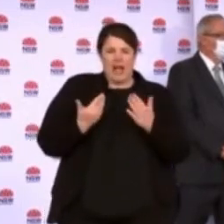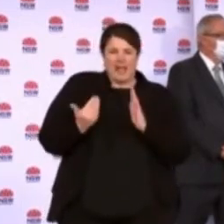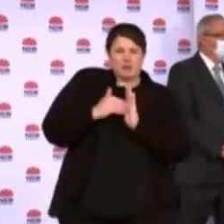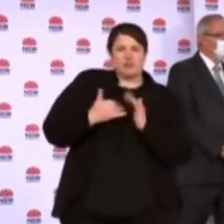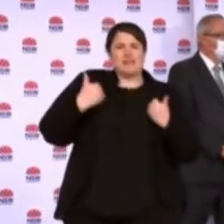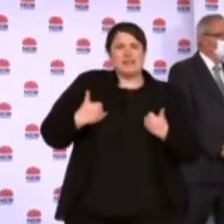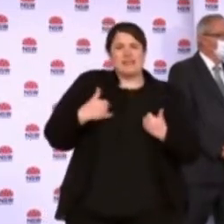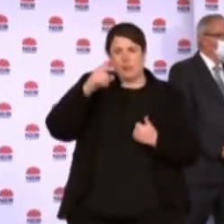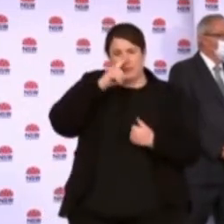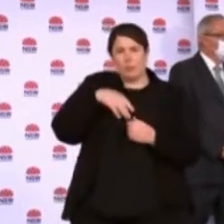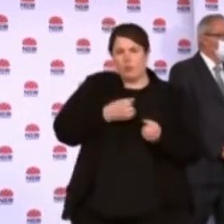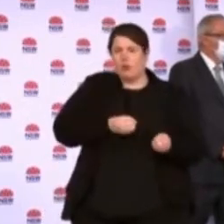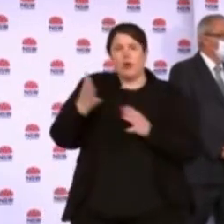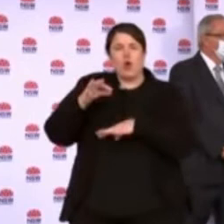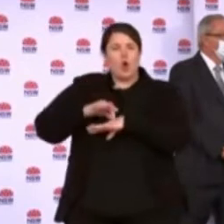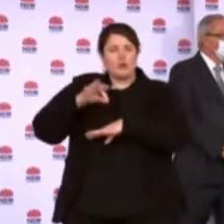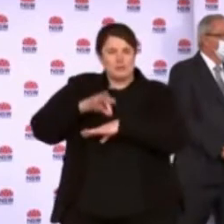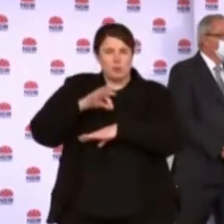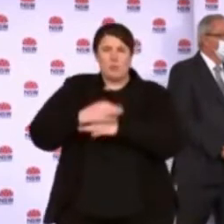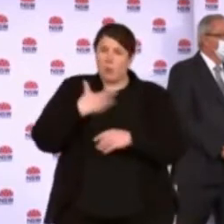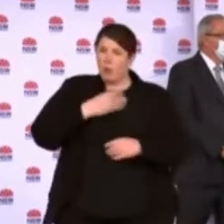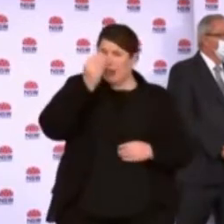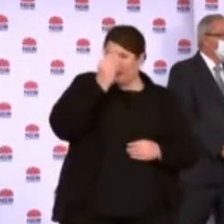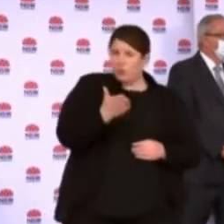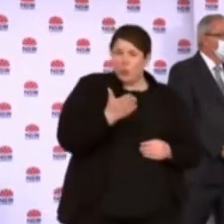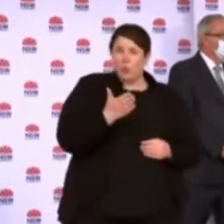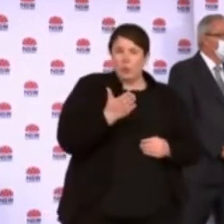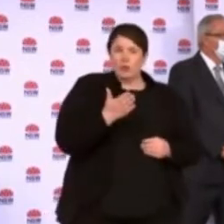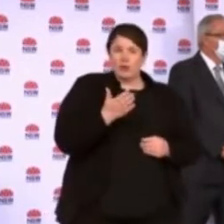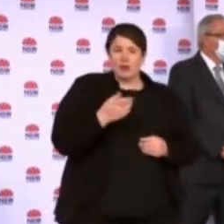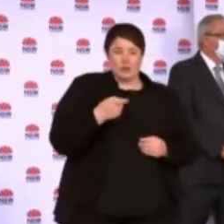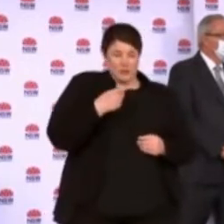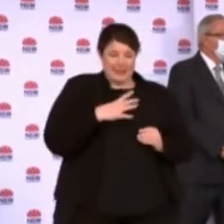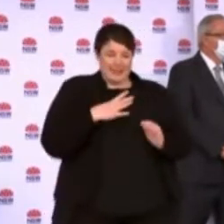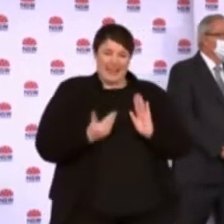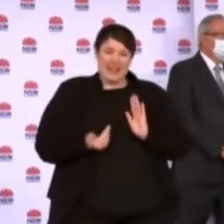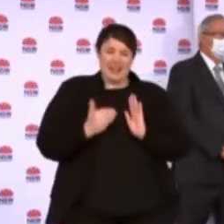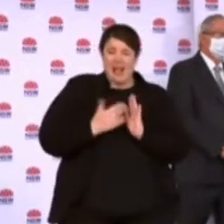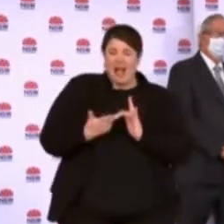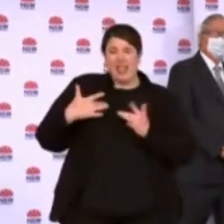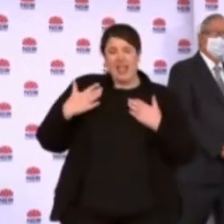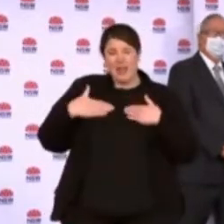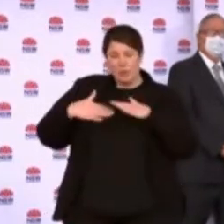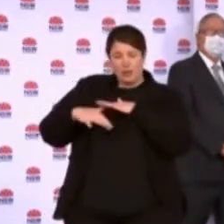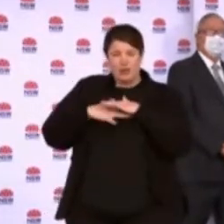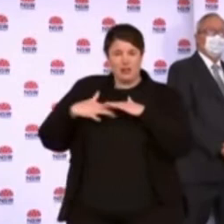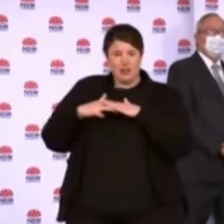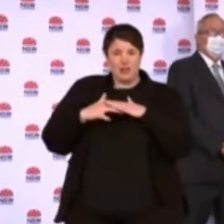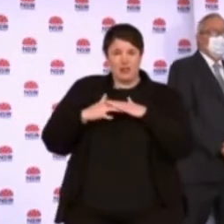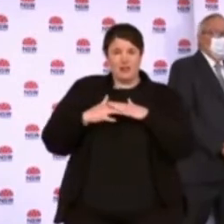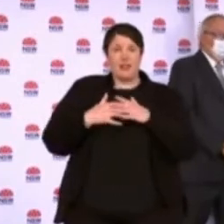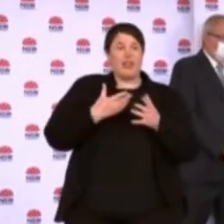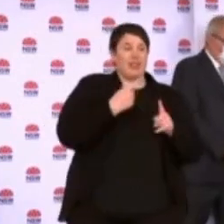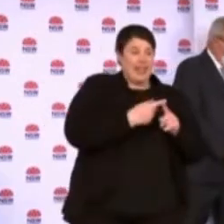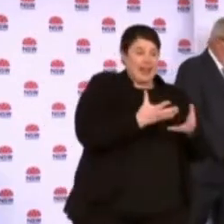that are hospitalised. But I can say that you don't need to have an underlying health condition to be in hospital with